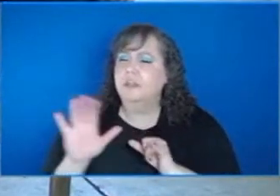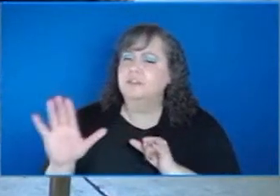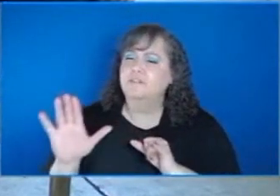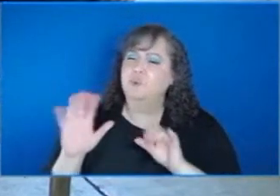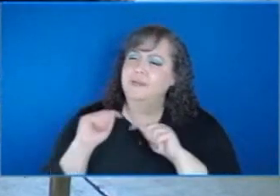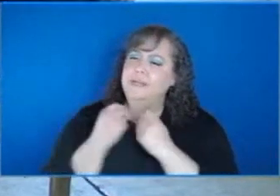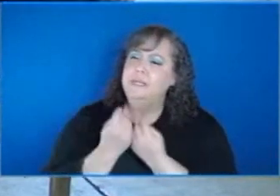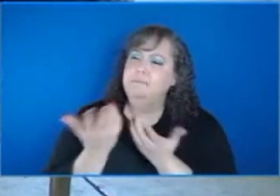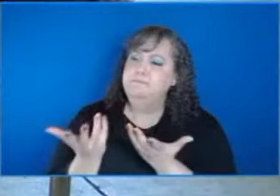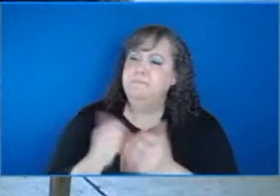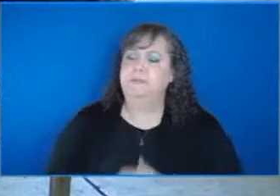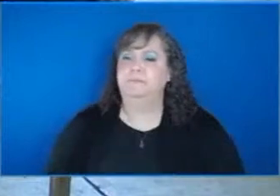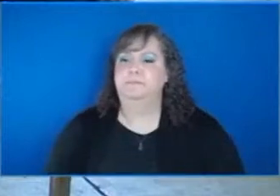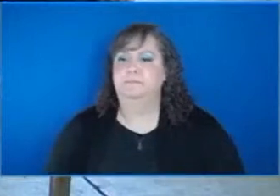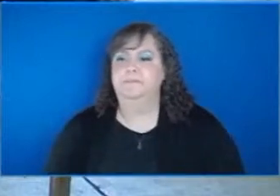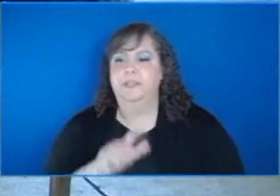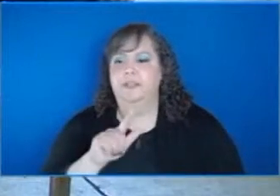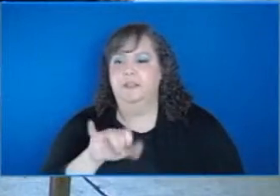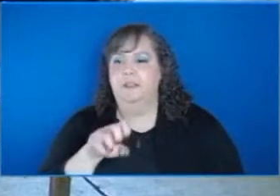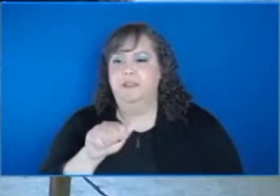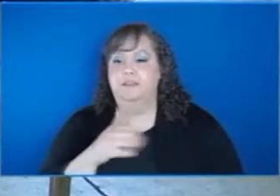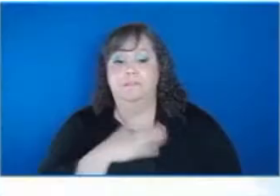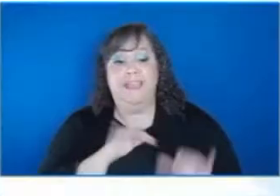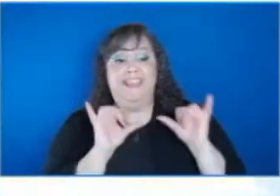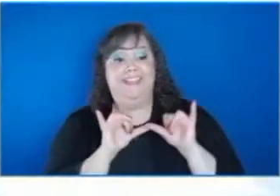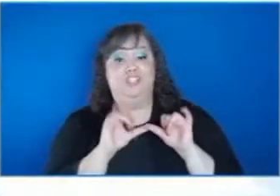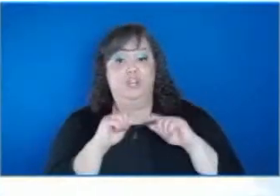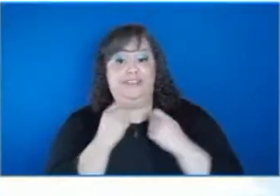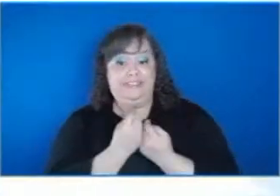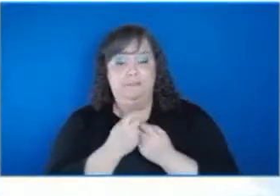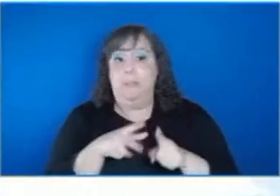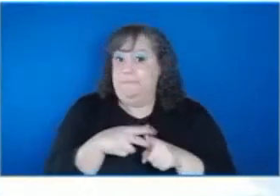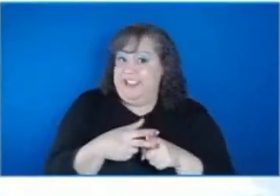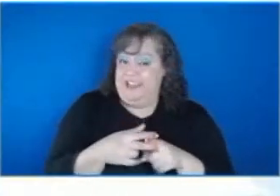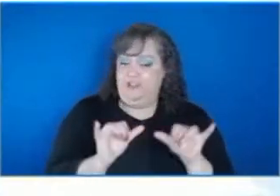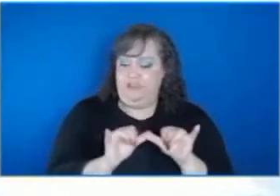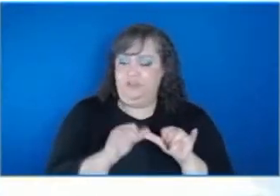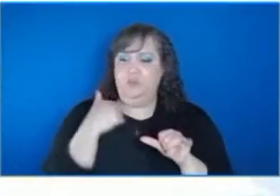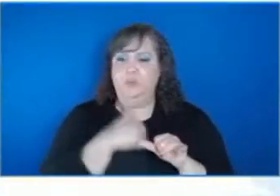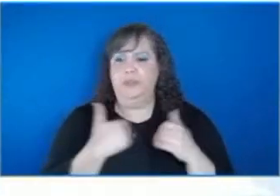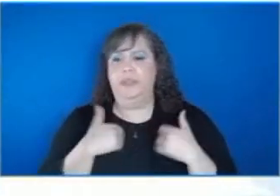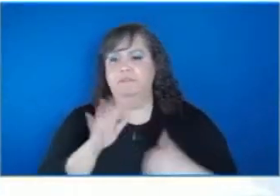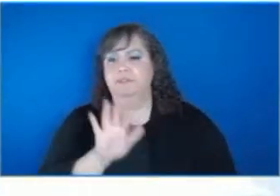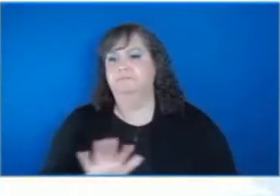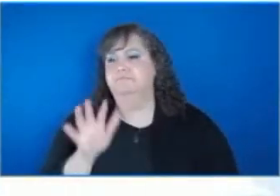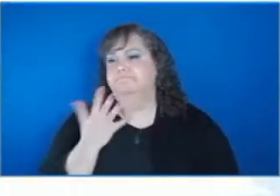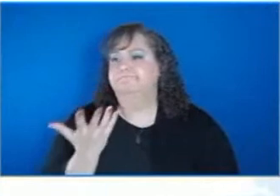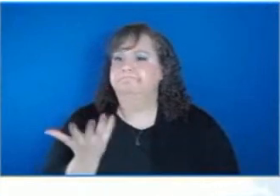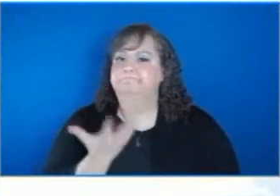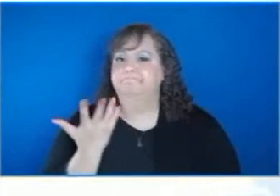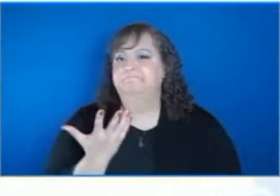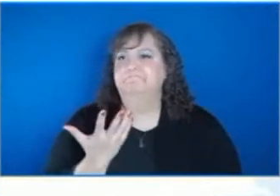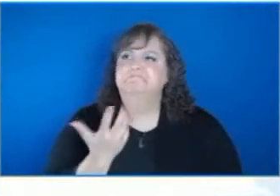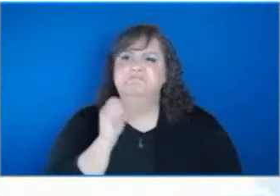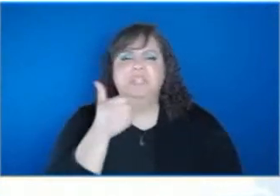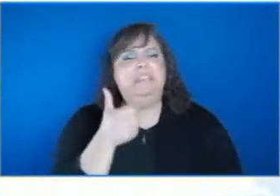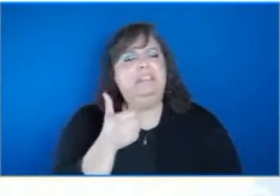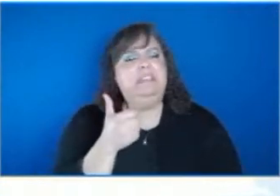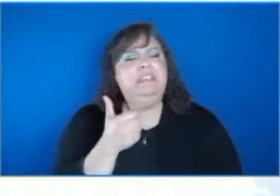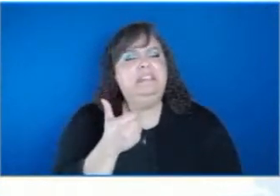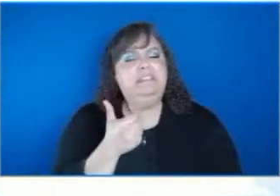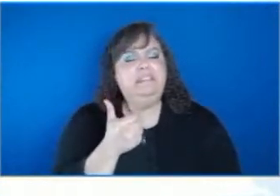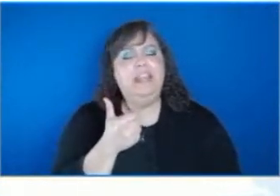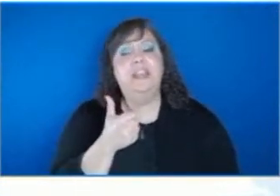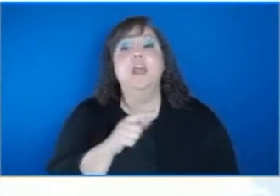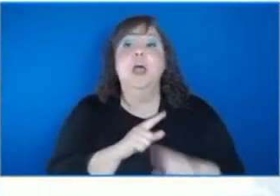there? My engineering team, so mechanical engineering, we have about, I want to say like a handful, 10. But like there's